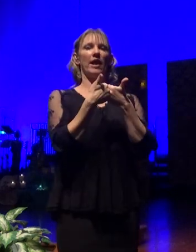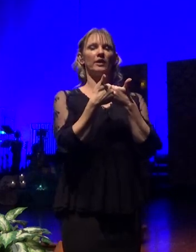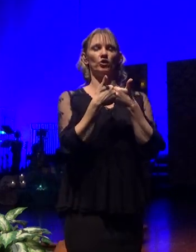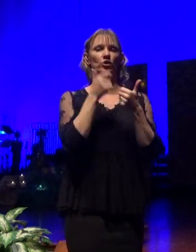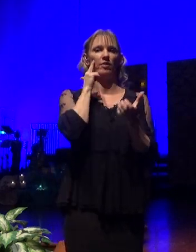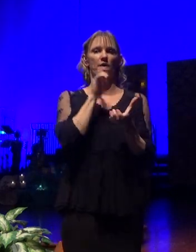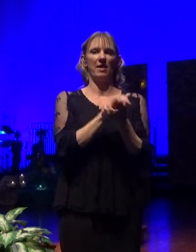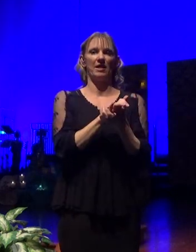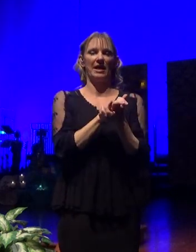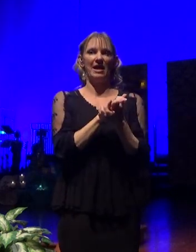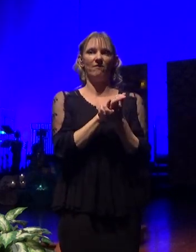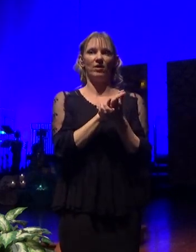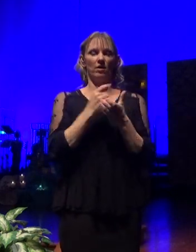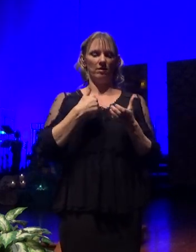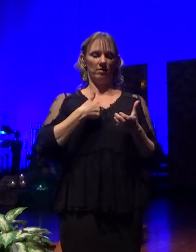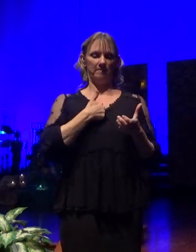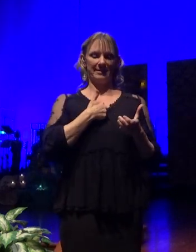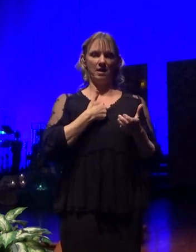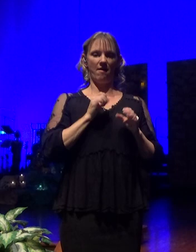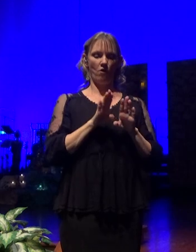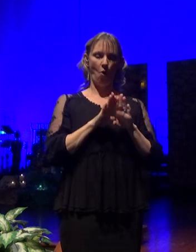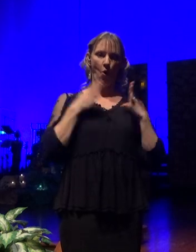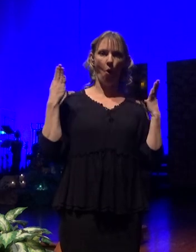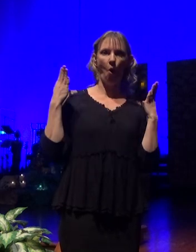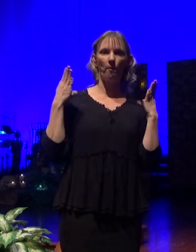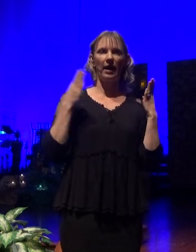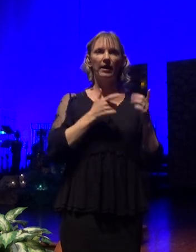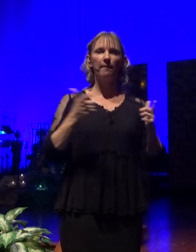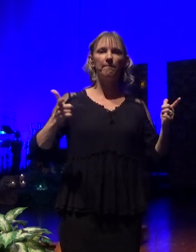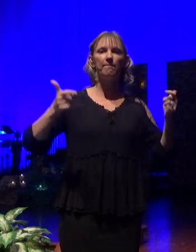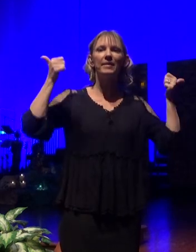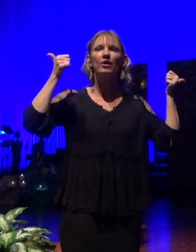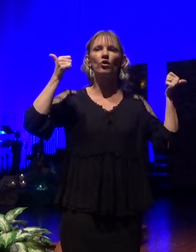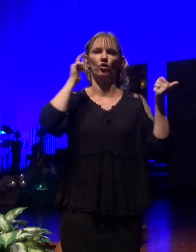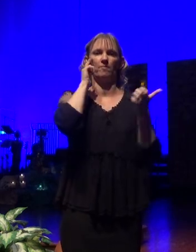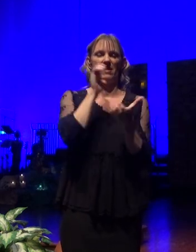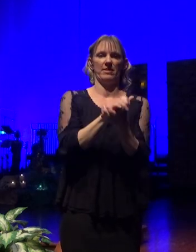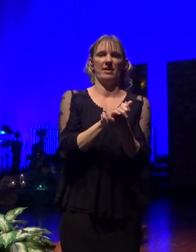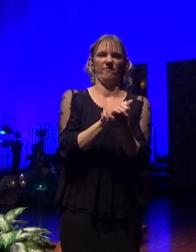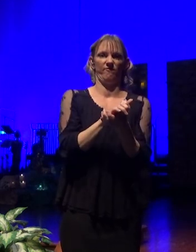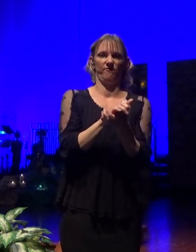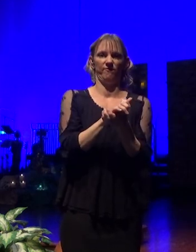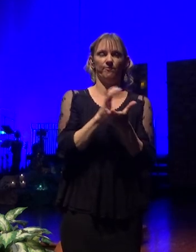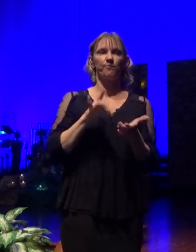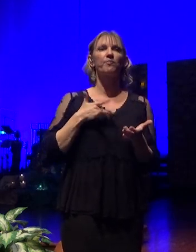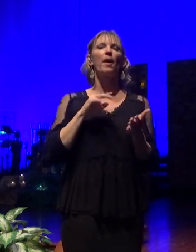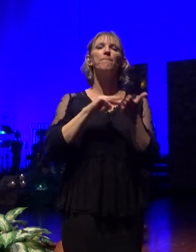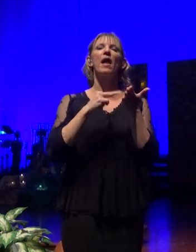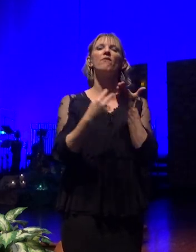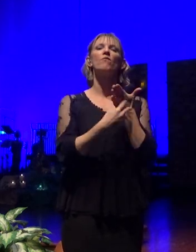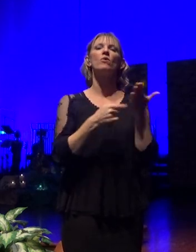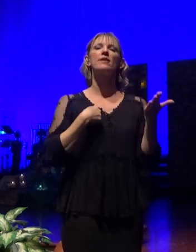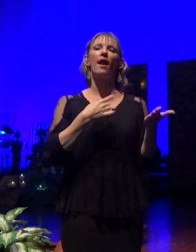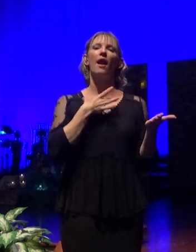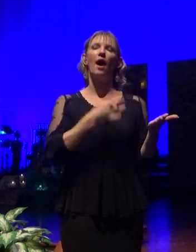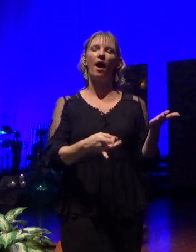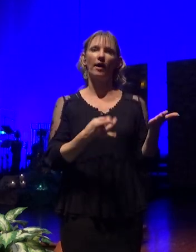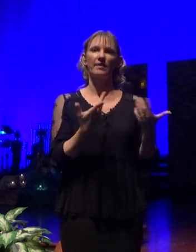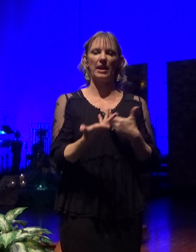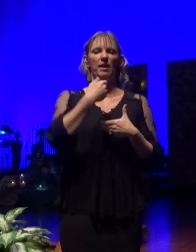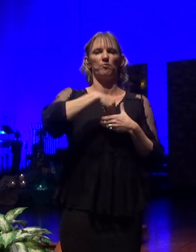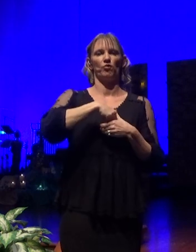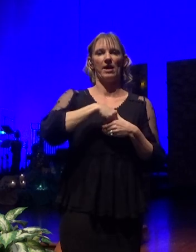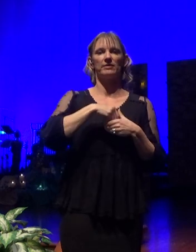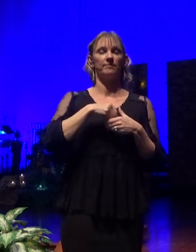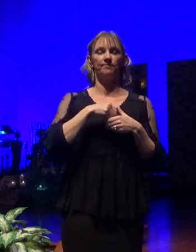to open myself up to a greater sense of believing. A couple of metaphors that I like that embrace this